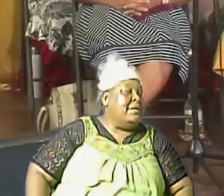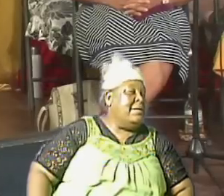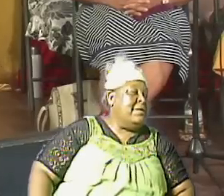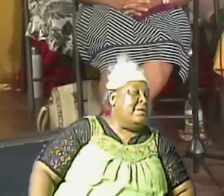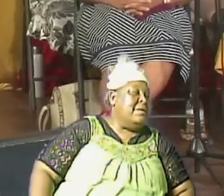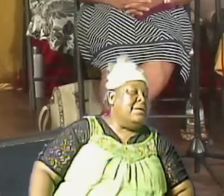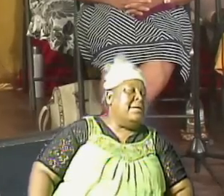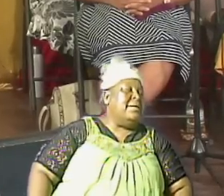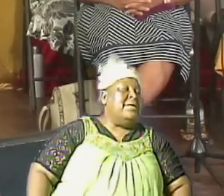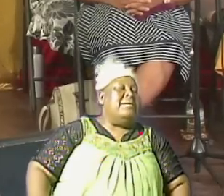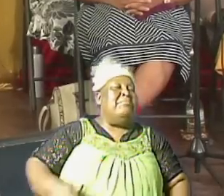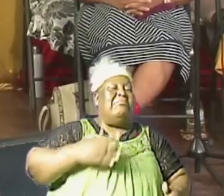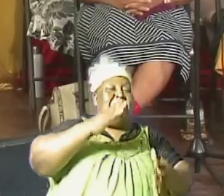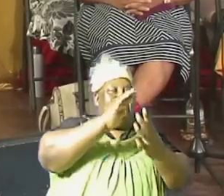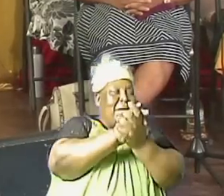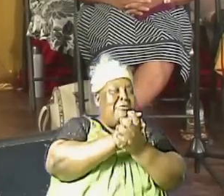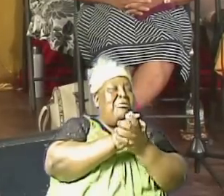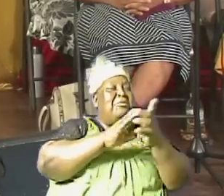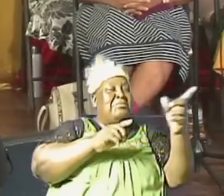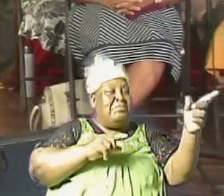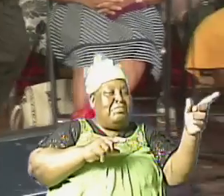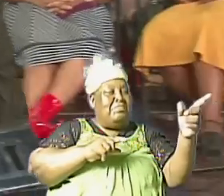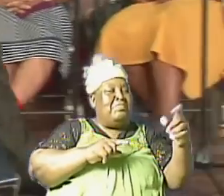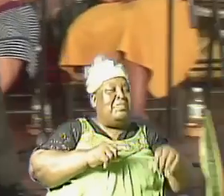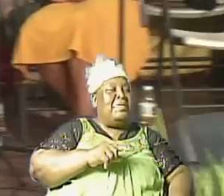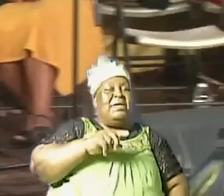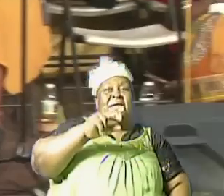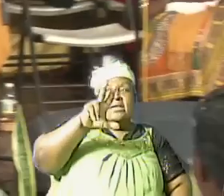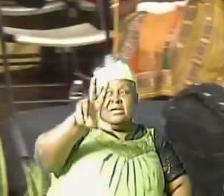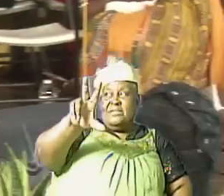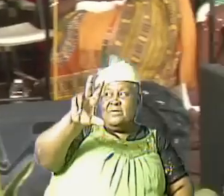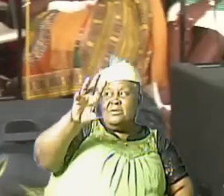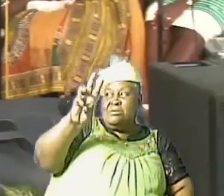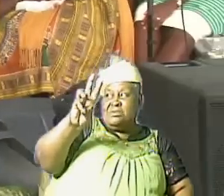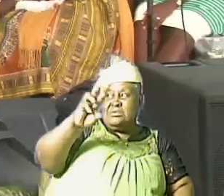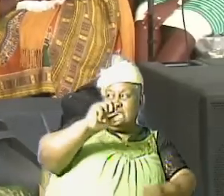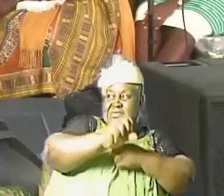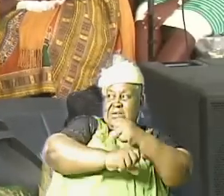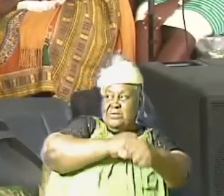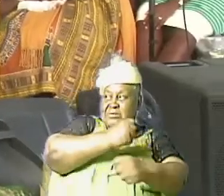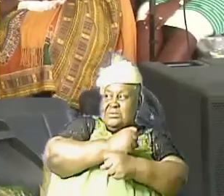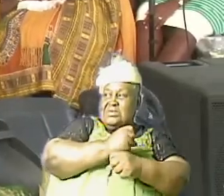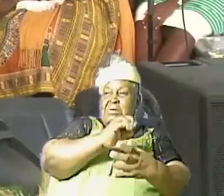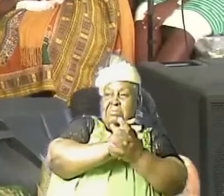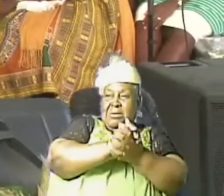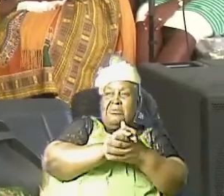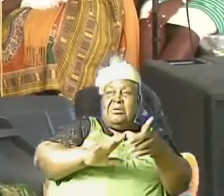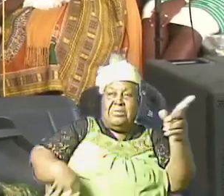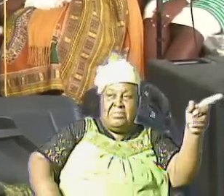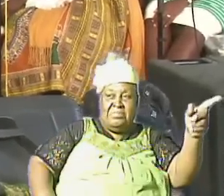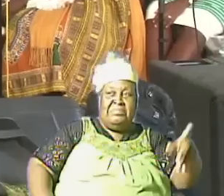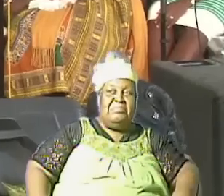I've been married how many years now? I think it's 36.